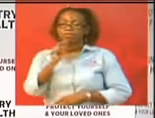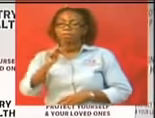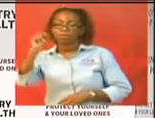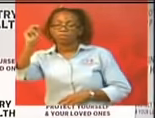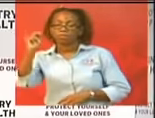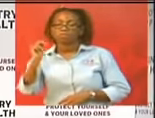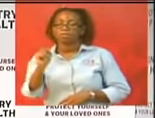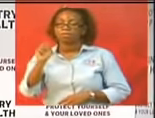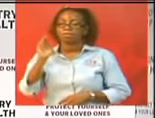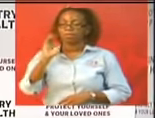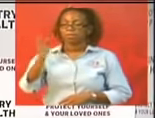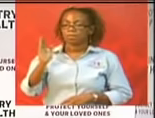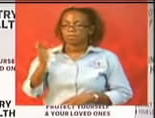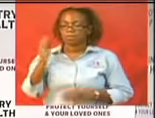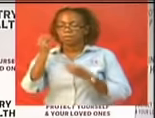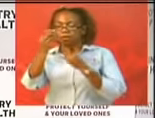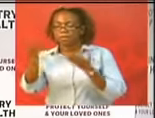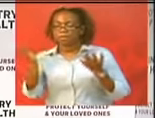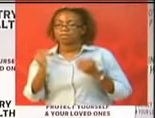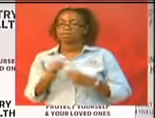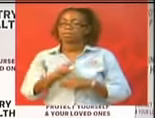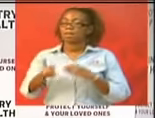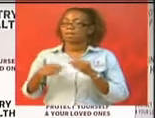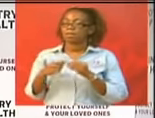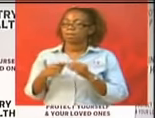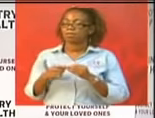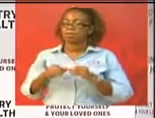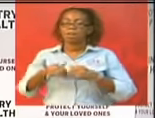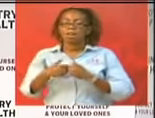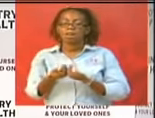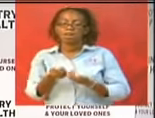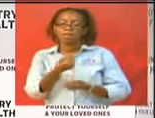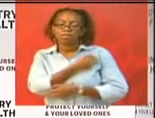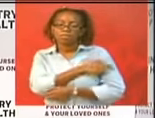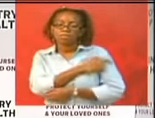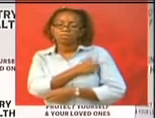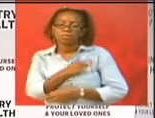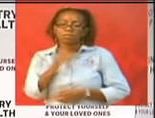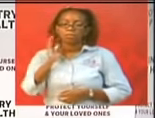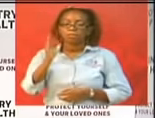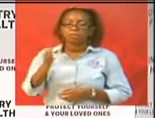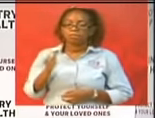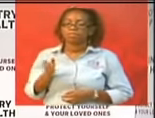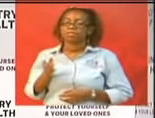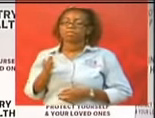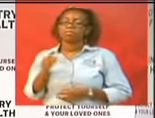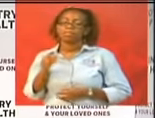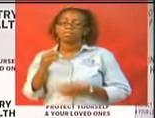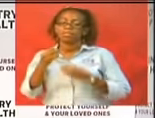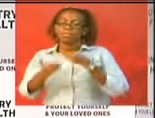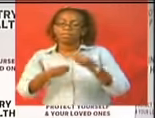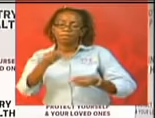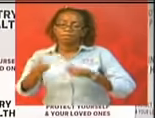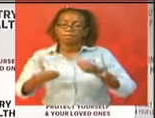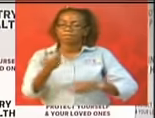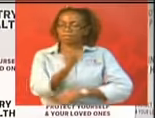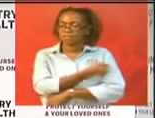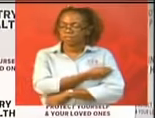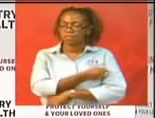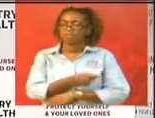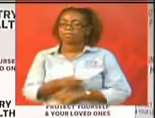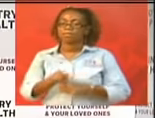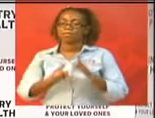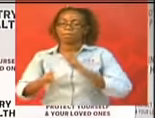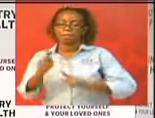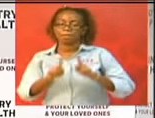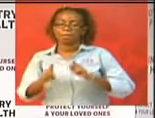us on the operational plan and initiatives to successfully vaccinate persons in the